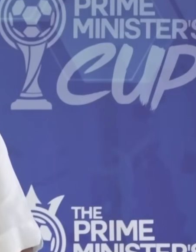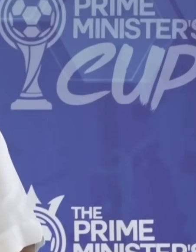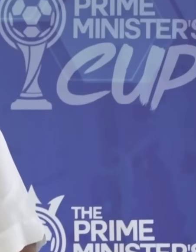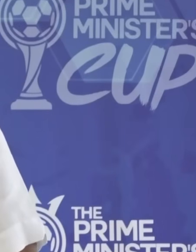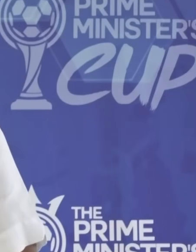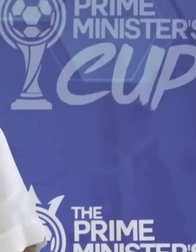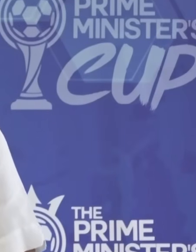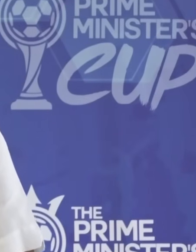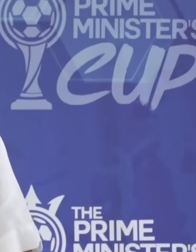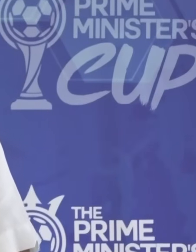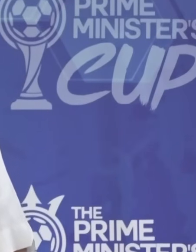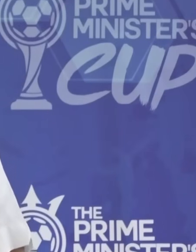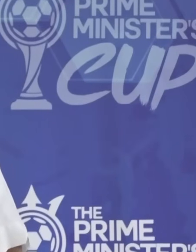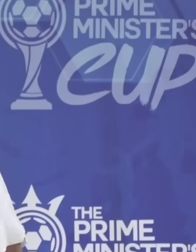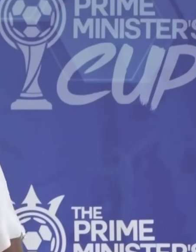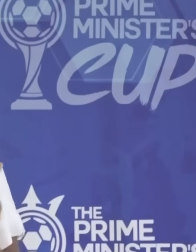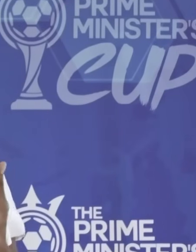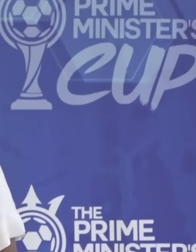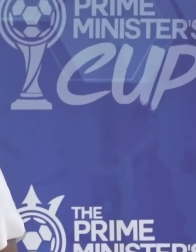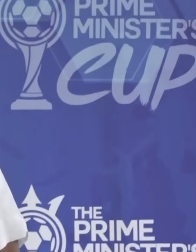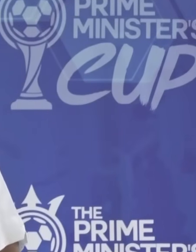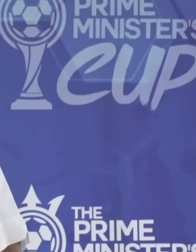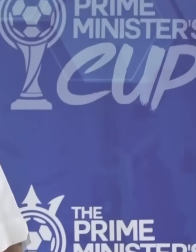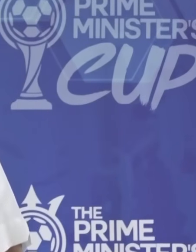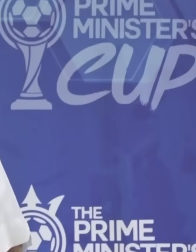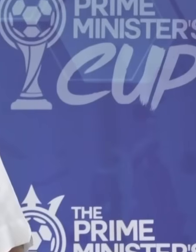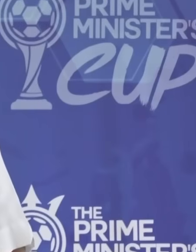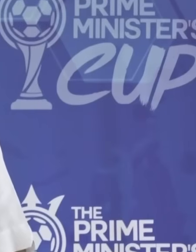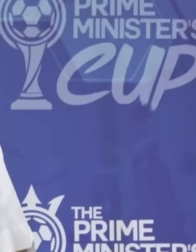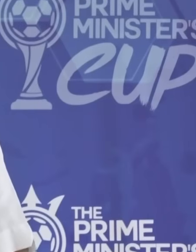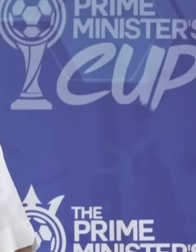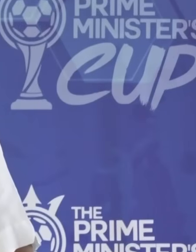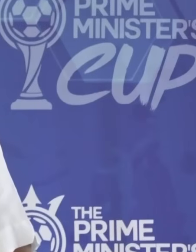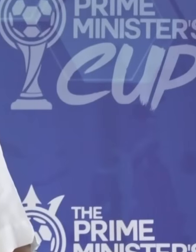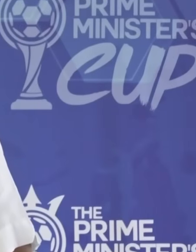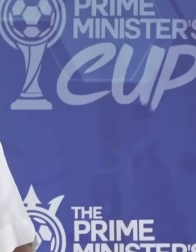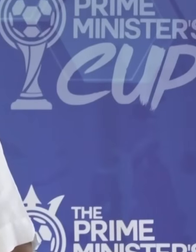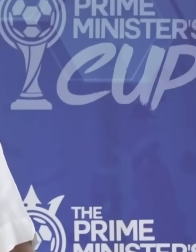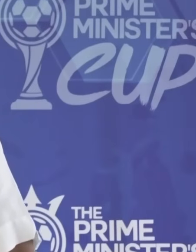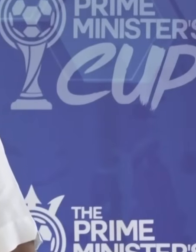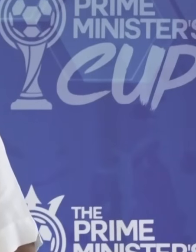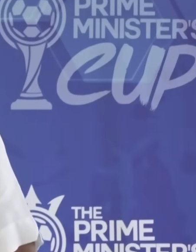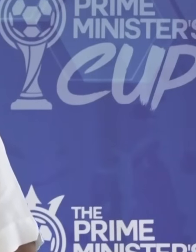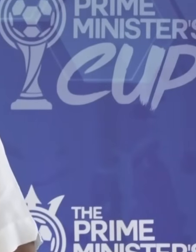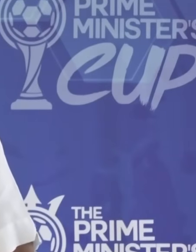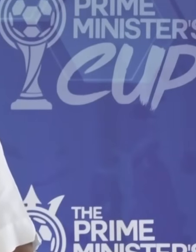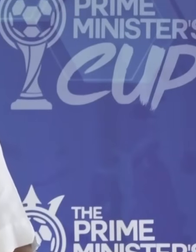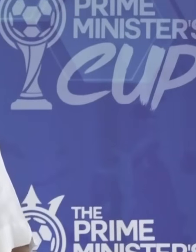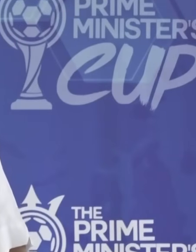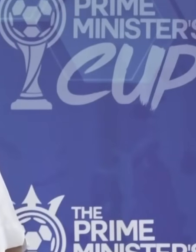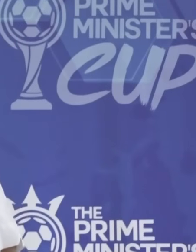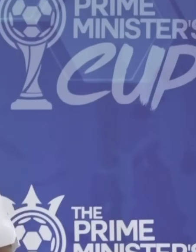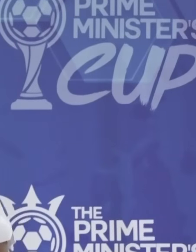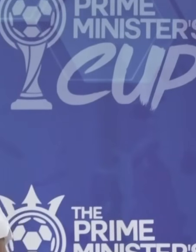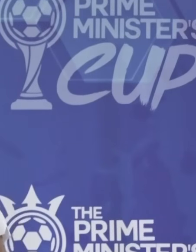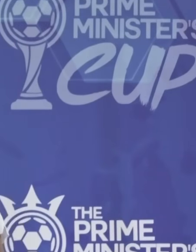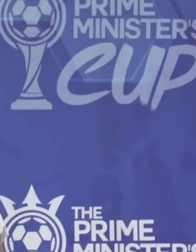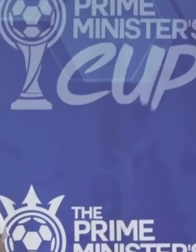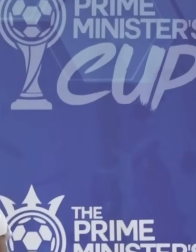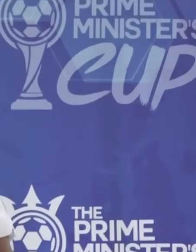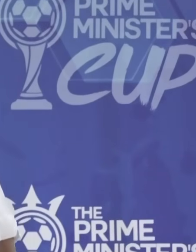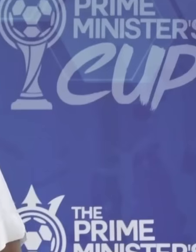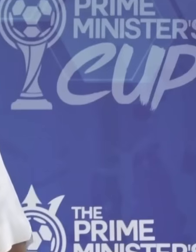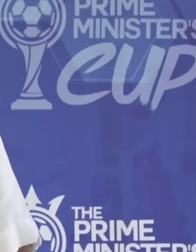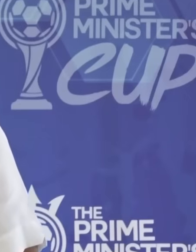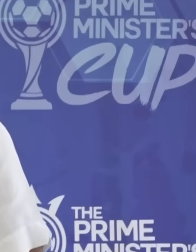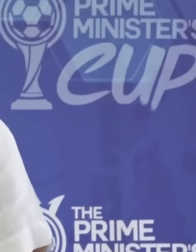engage further development to foster well-rounded individuals. This year we're going to encourage some fan